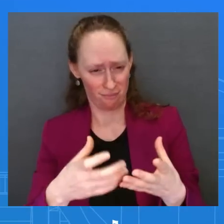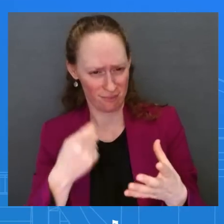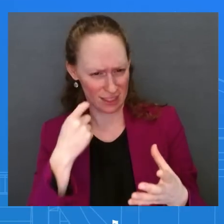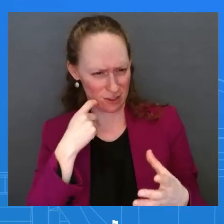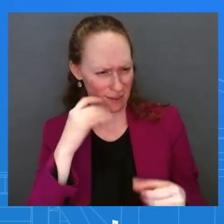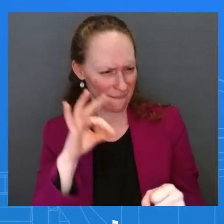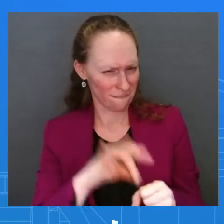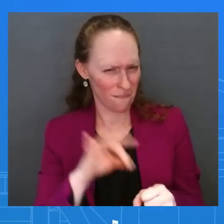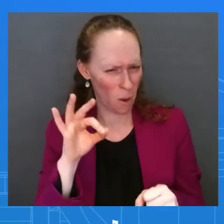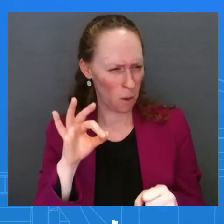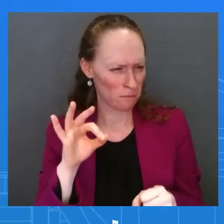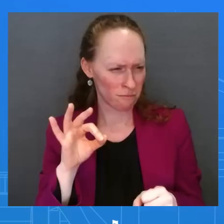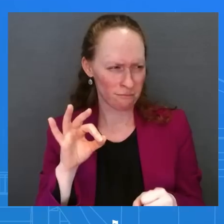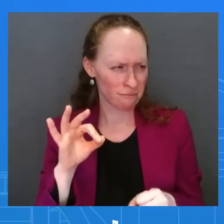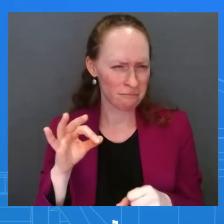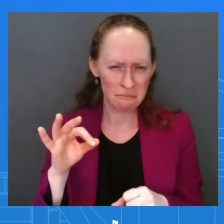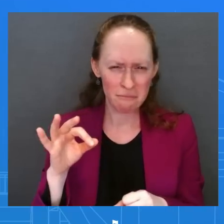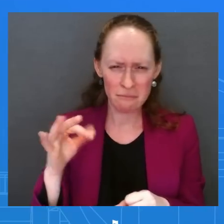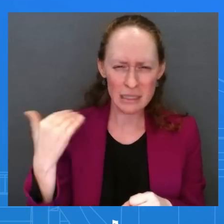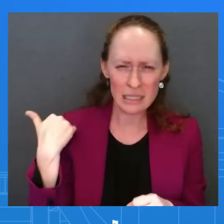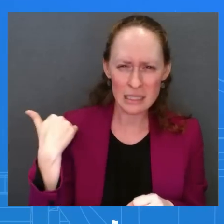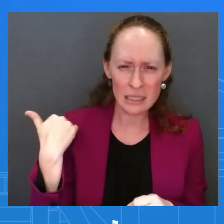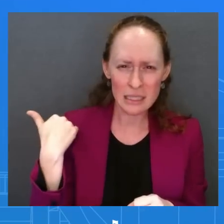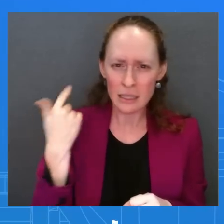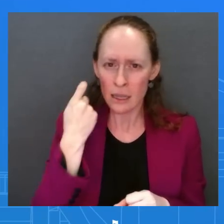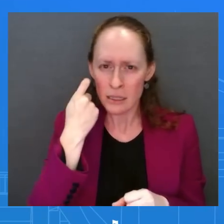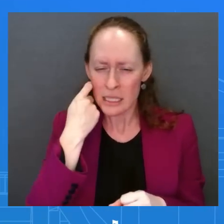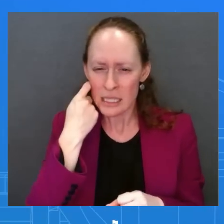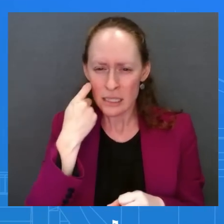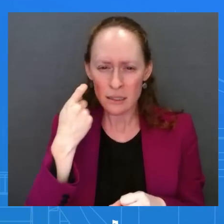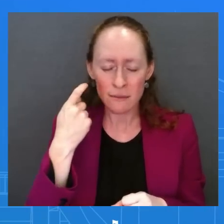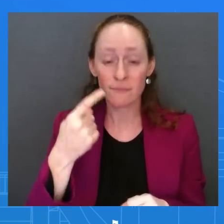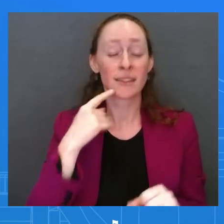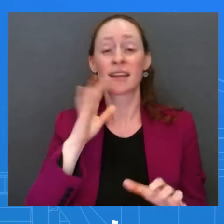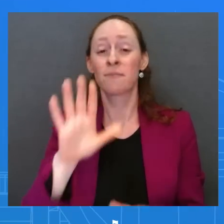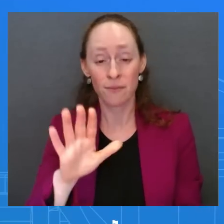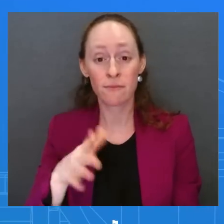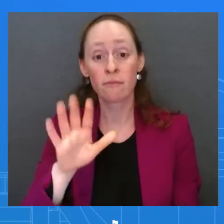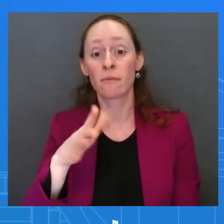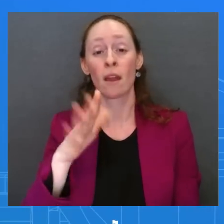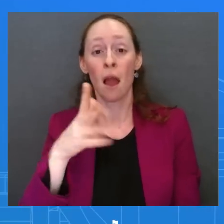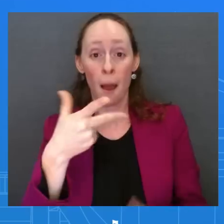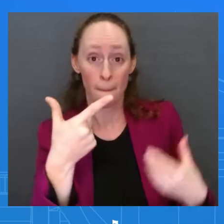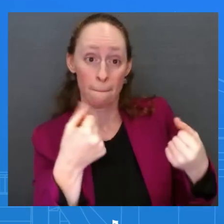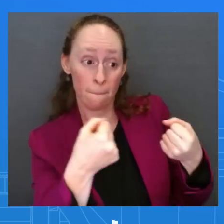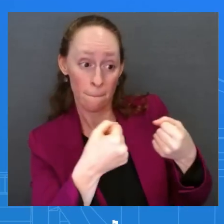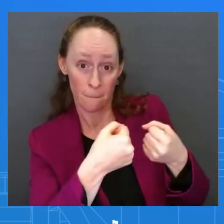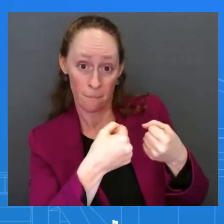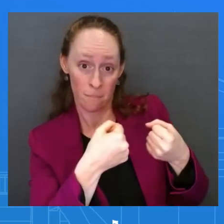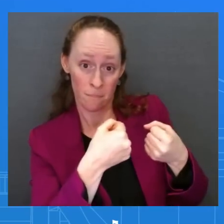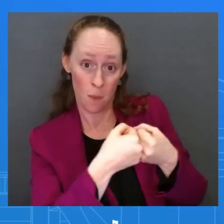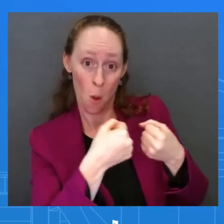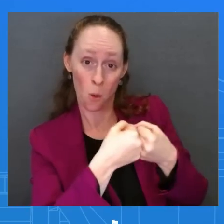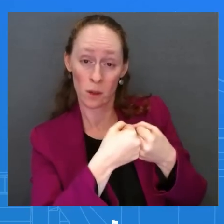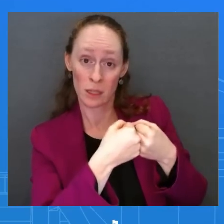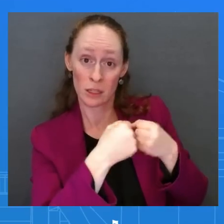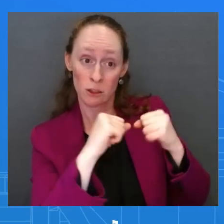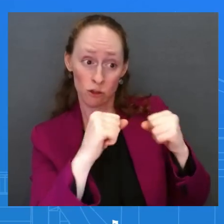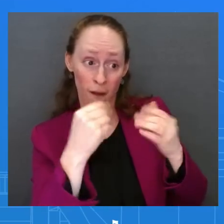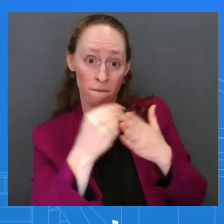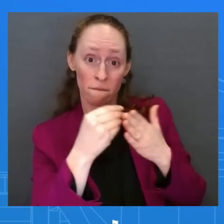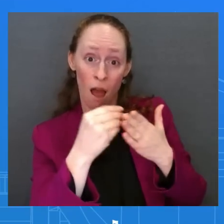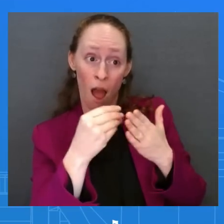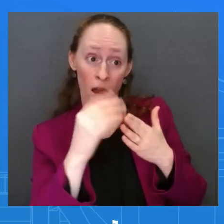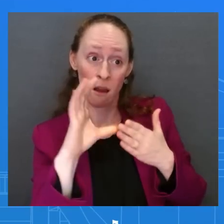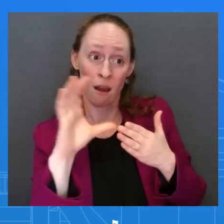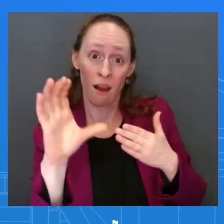for the biggest border security cut in history, the biggest cut in history when it came to the Default on America Act.